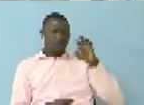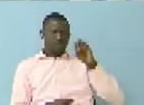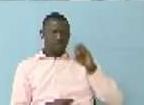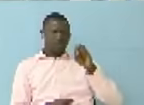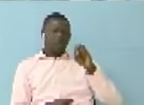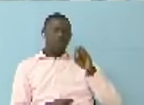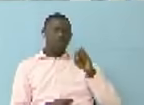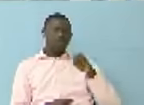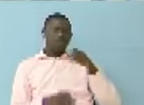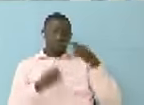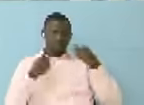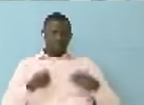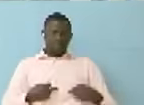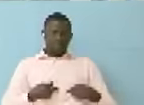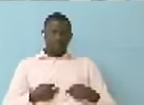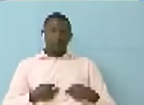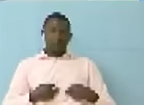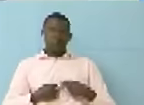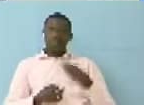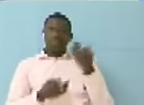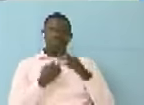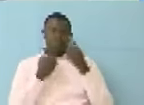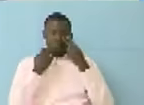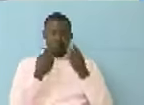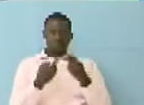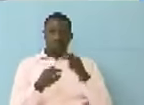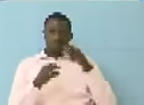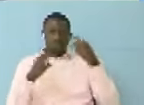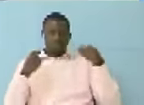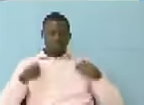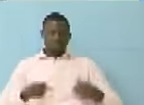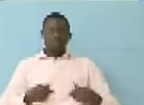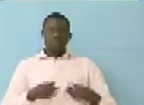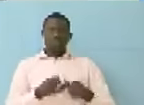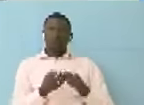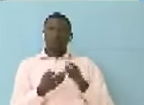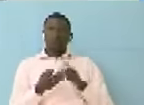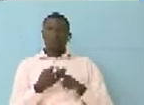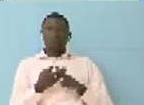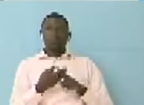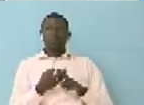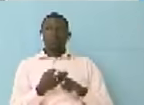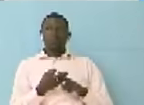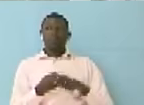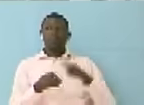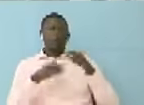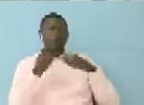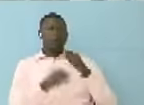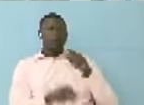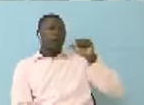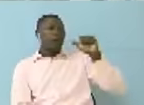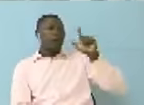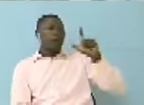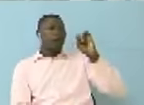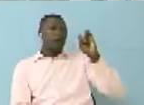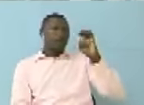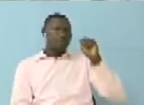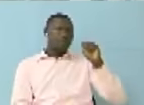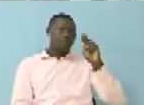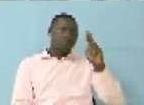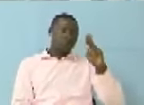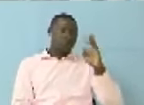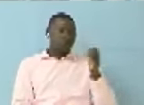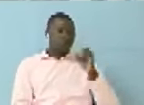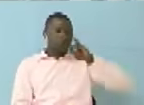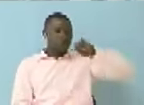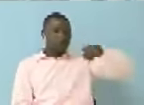ay jungler uniform odun. So we strike him out. Alu Jeng, you say you didn't know him. Alu Jeng, you come over and long.